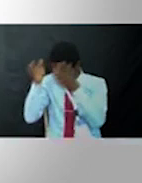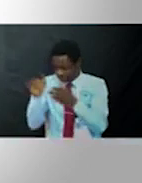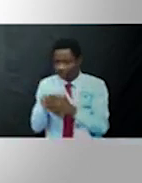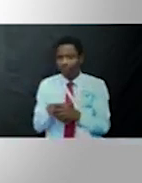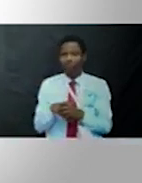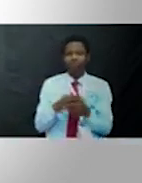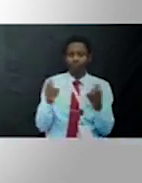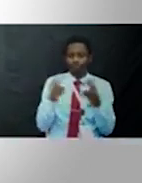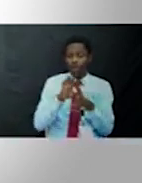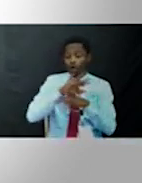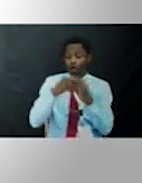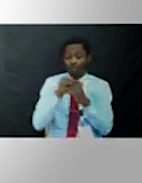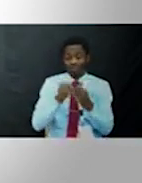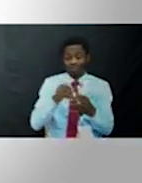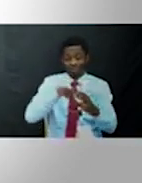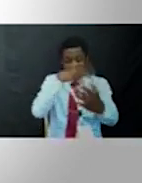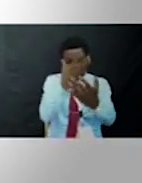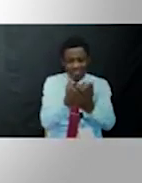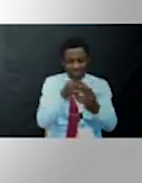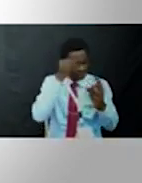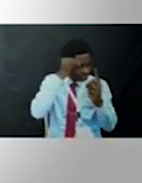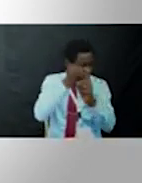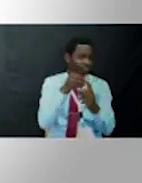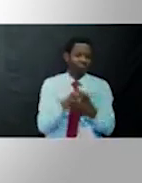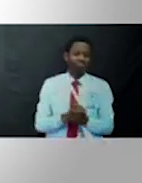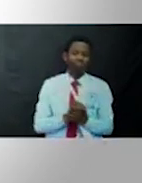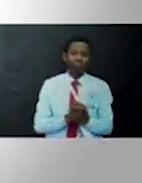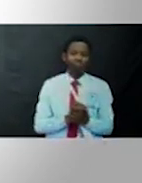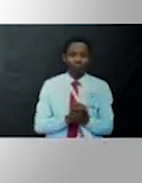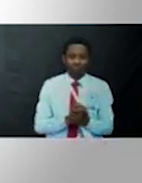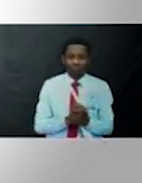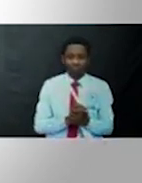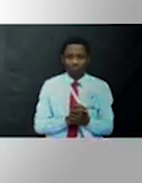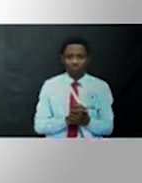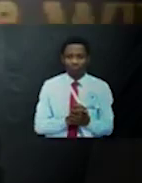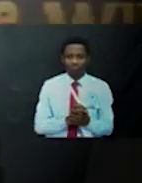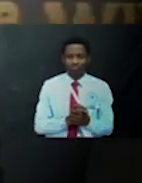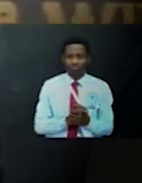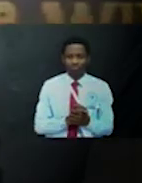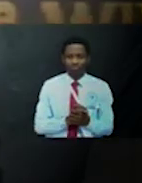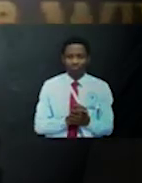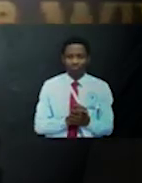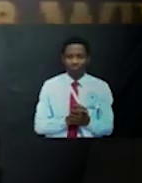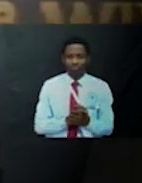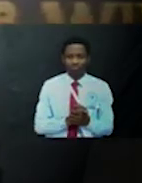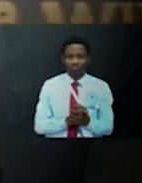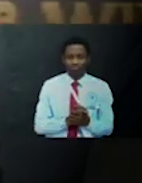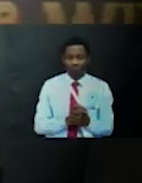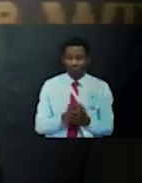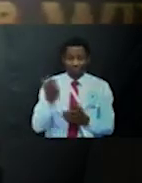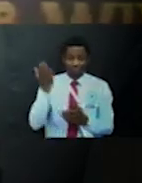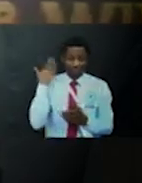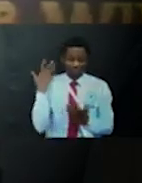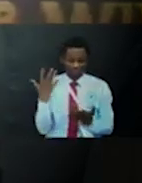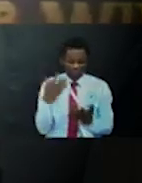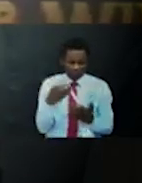we can all arrive at our targeted goal. Recently, we had the chance to be so worried. The